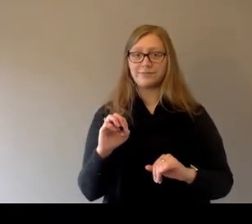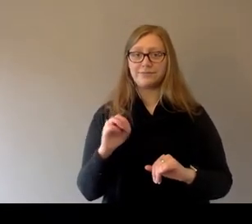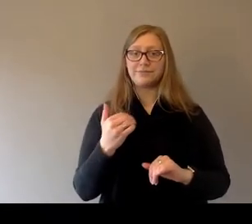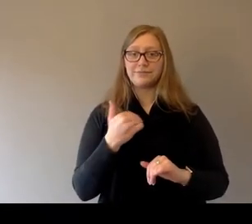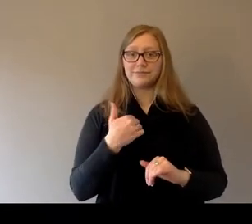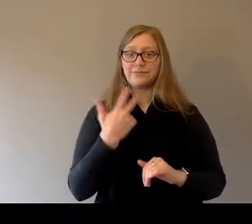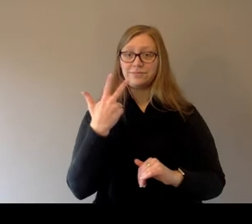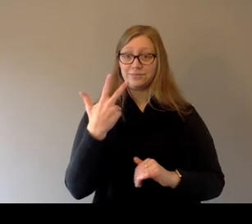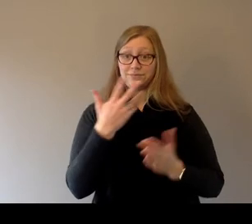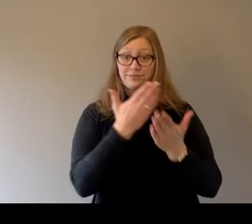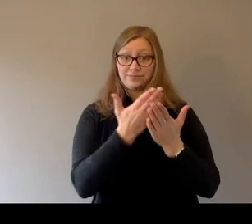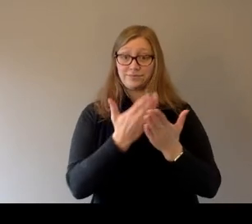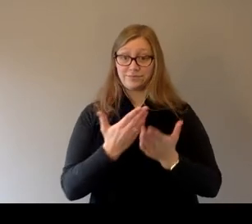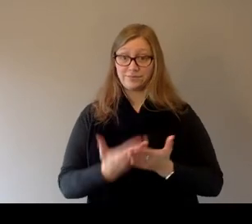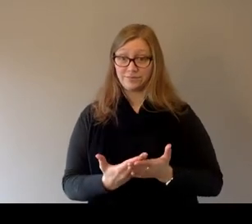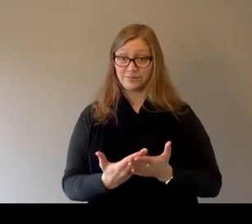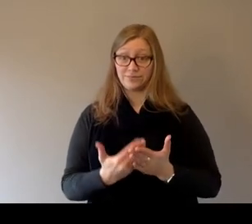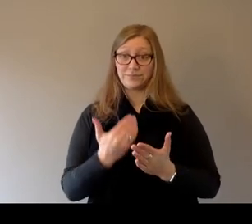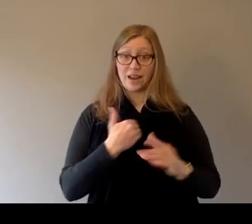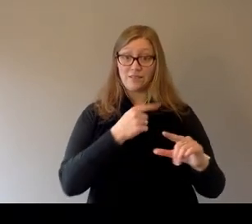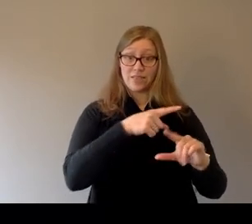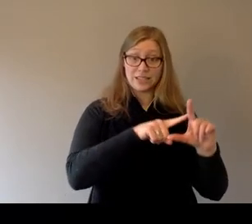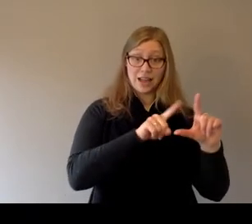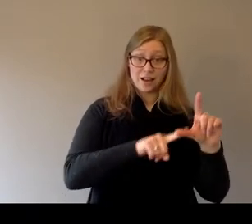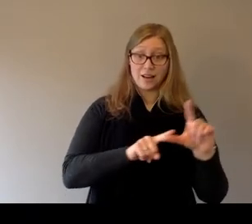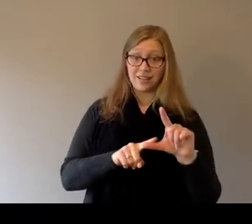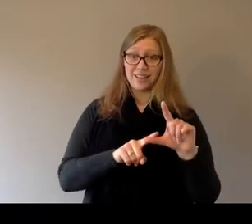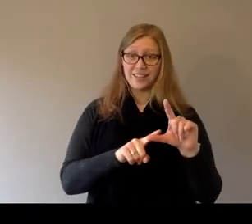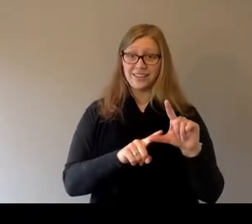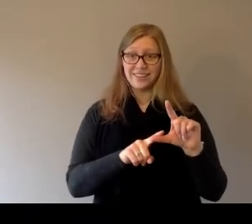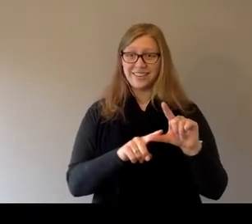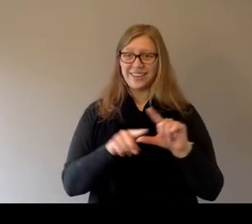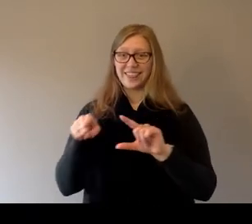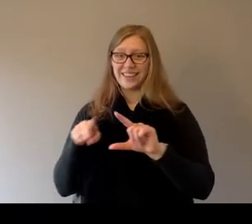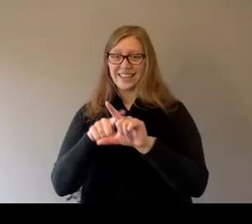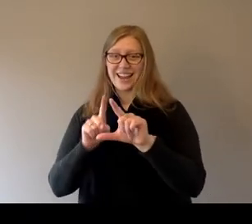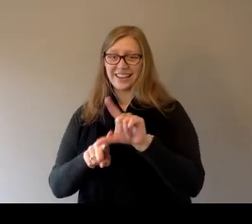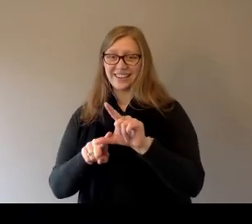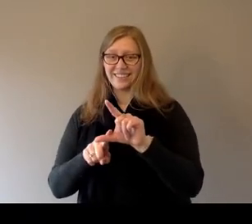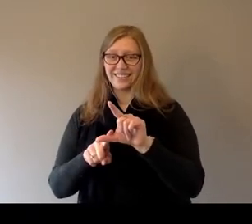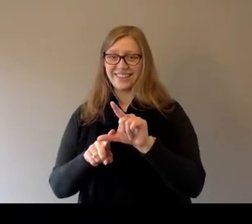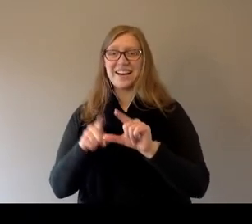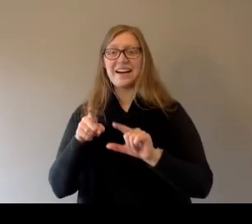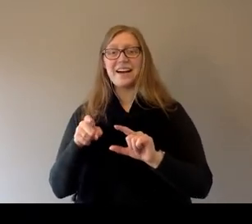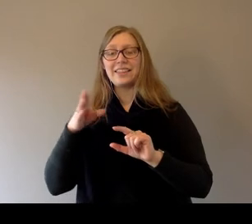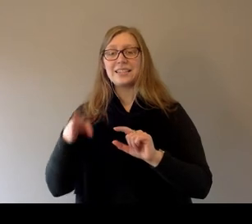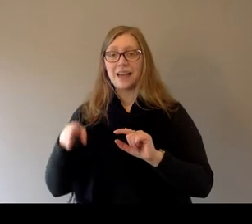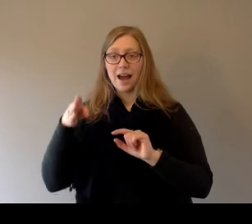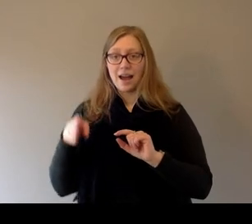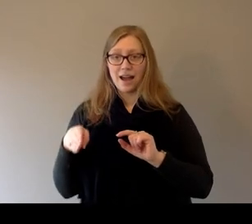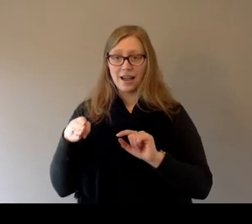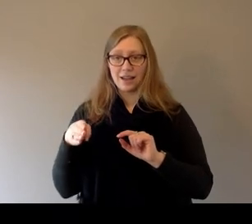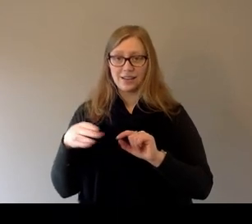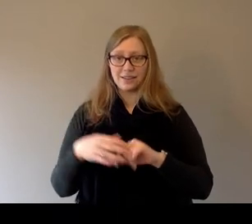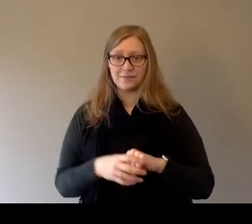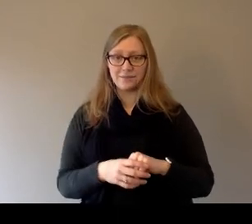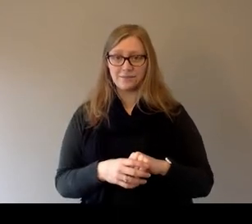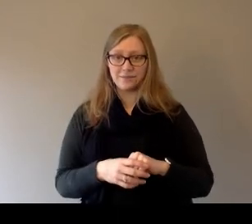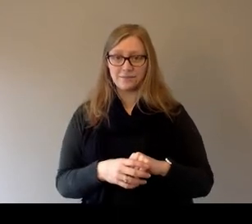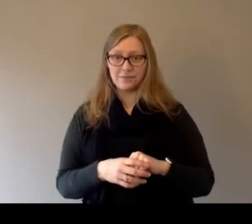angle, we have this angle, and then we have this side. And so I can say triangle